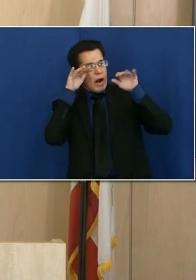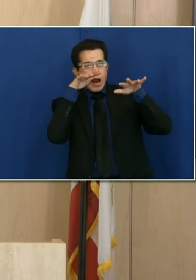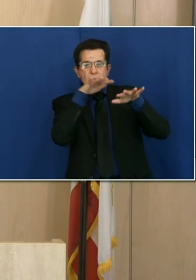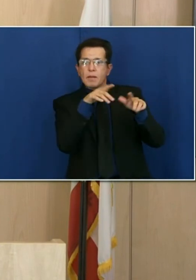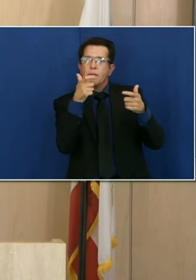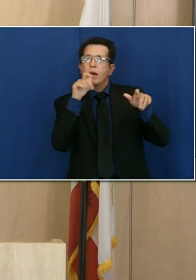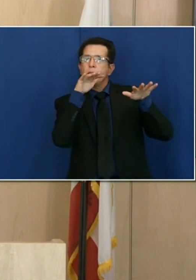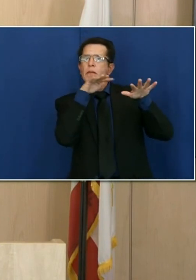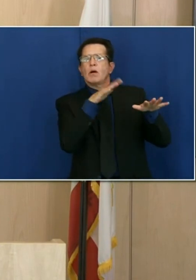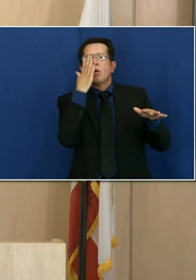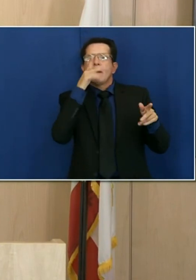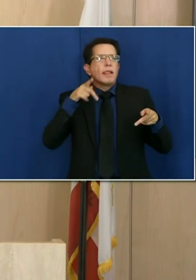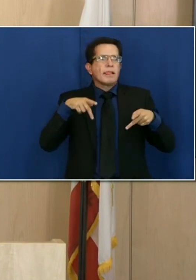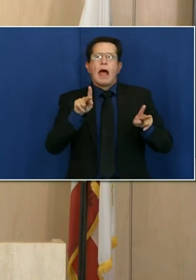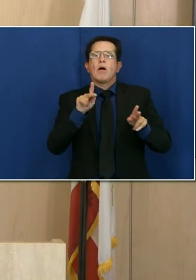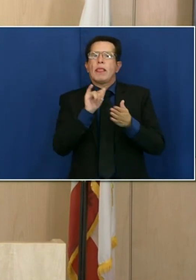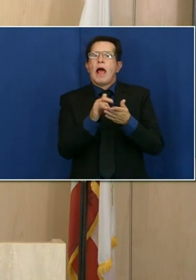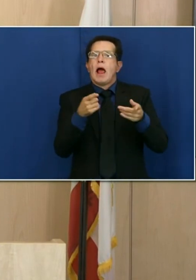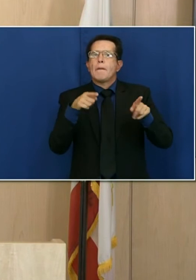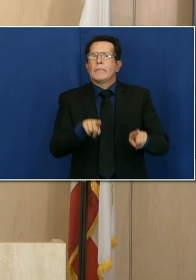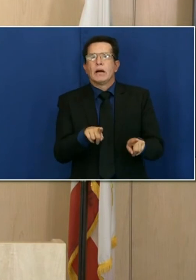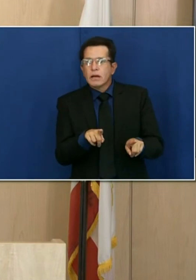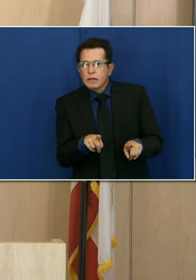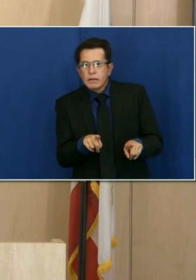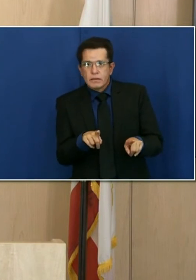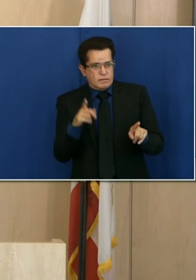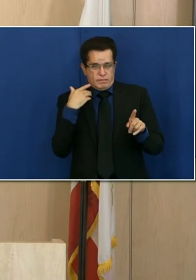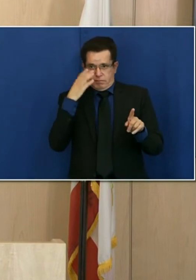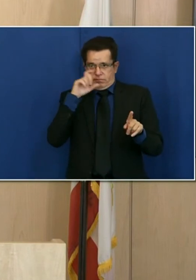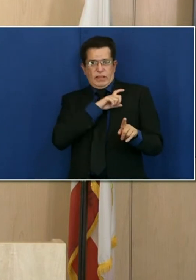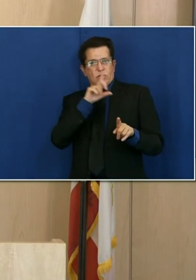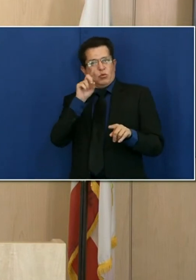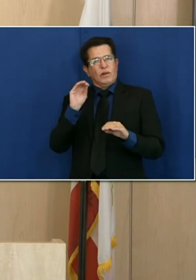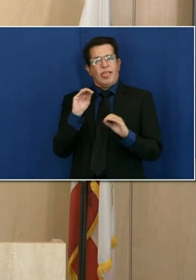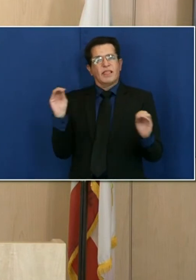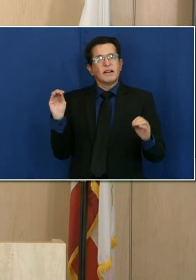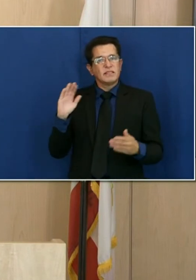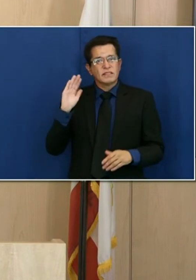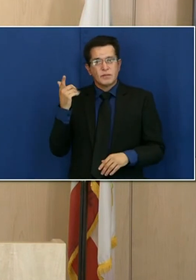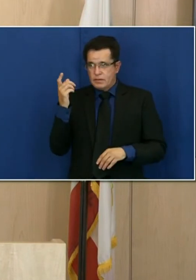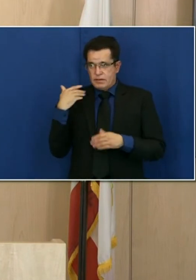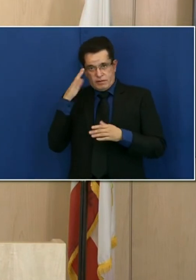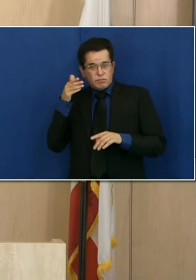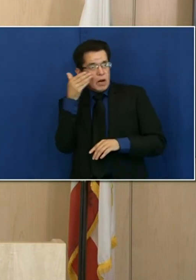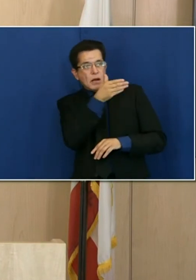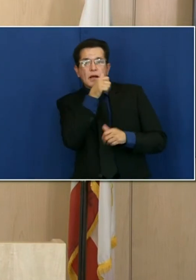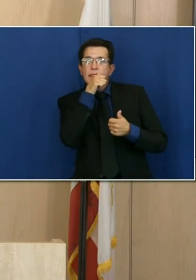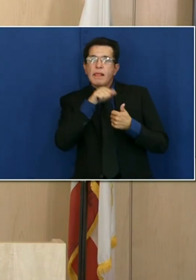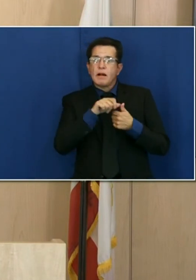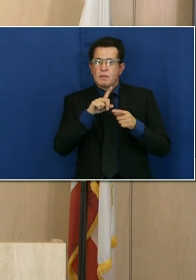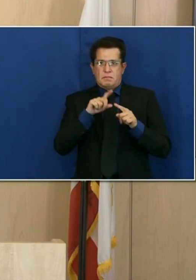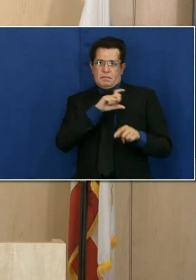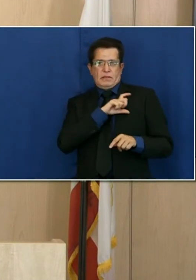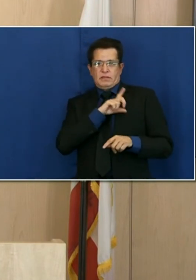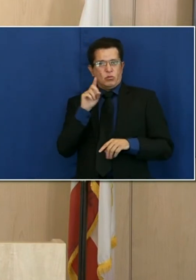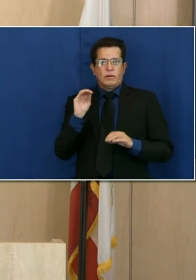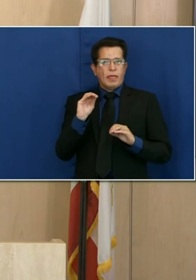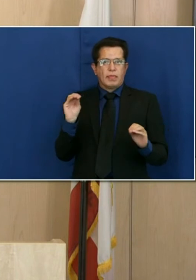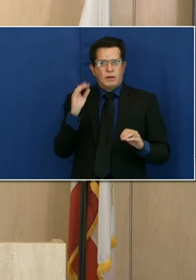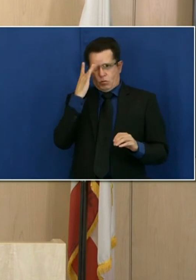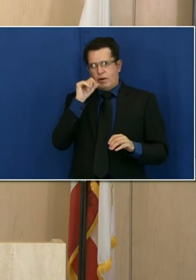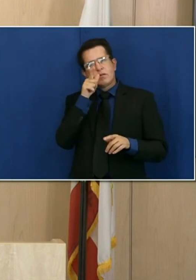of just letting it happen and then, I don't know if anything was ever done, if they got one of those letters or not, but why not do something